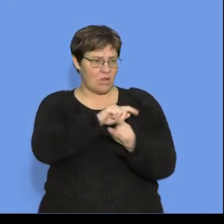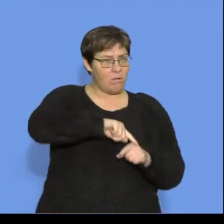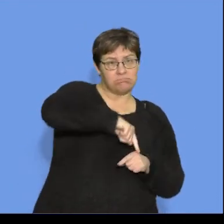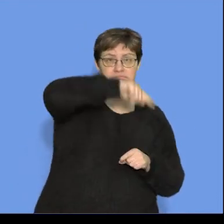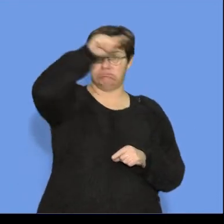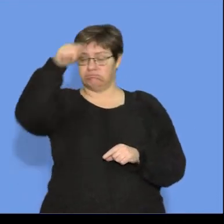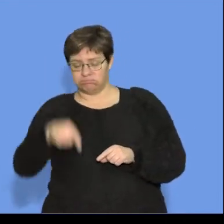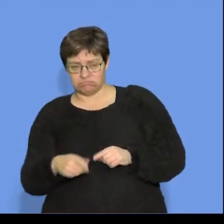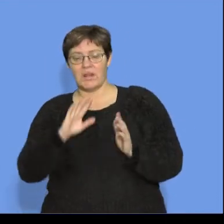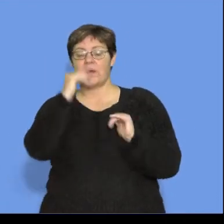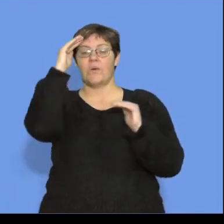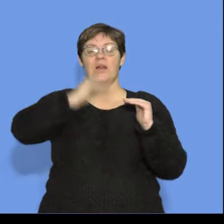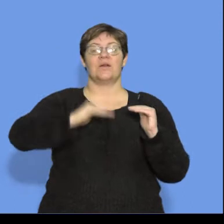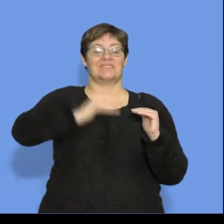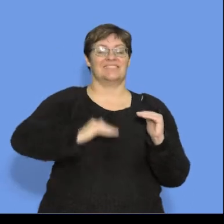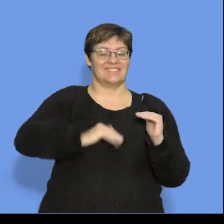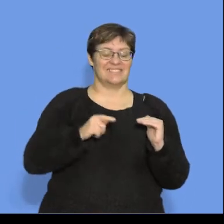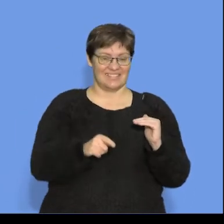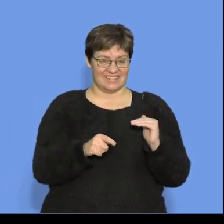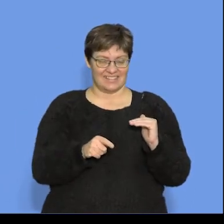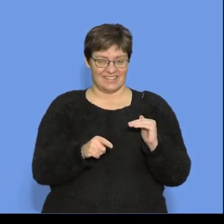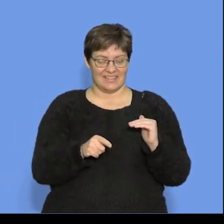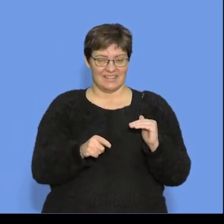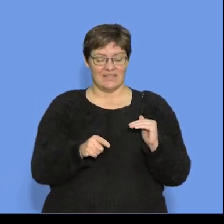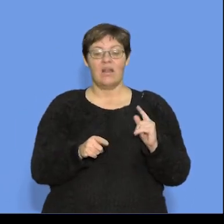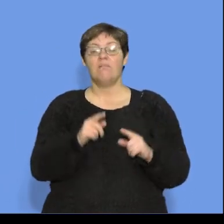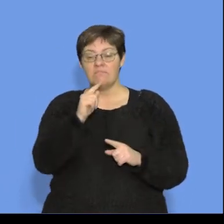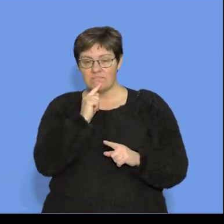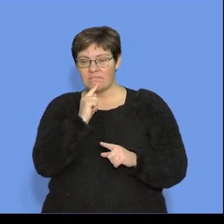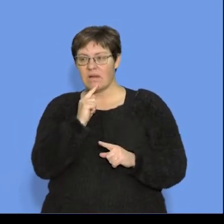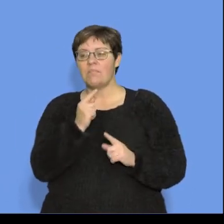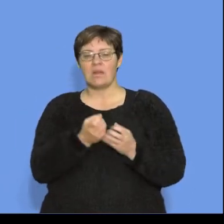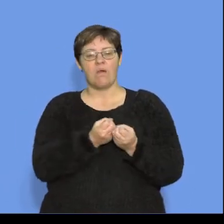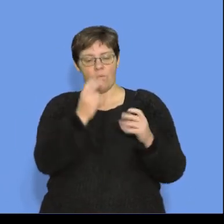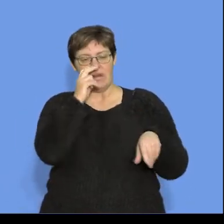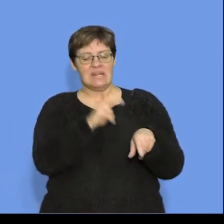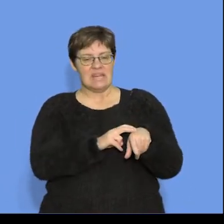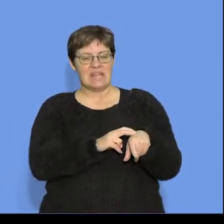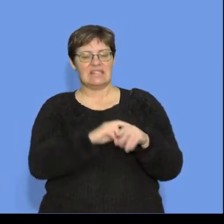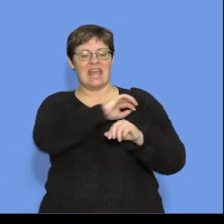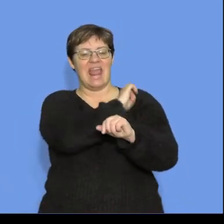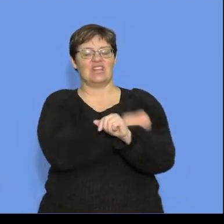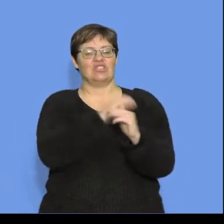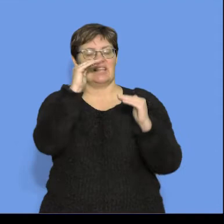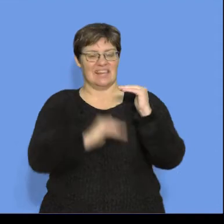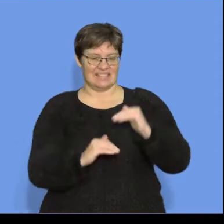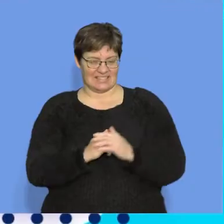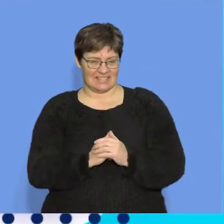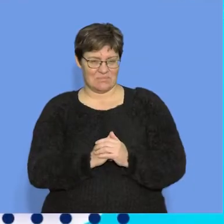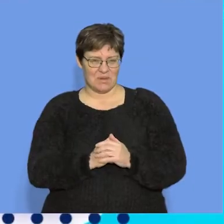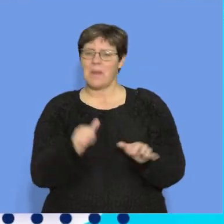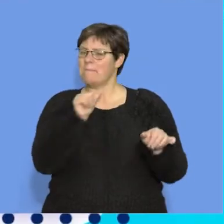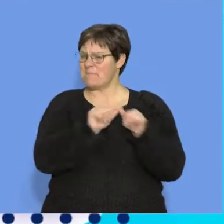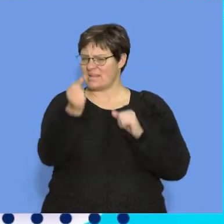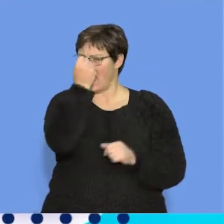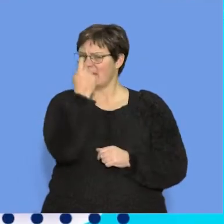this, is now being reduced, and we've only got to put that amount of energy. So you can see it's a much better